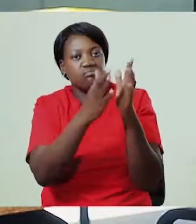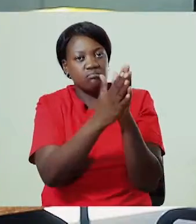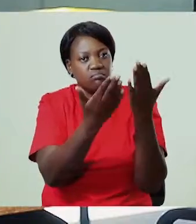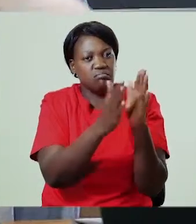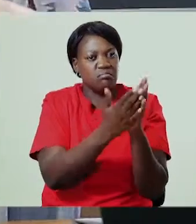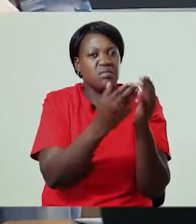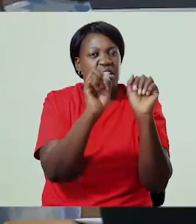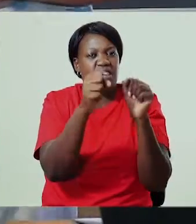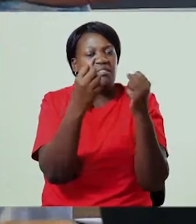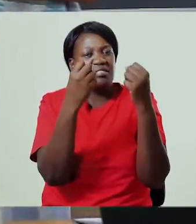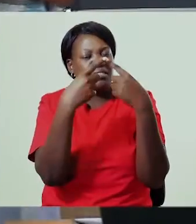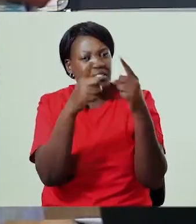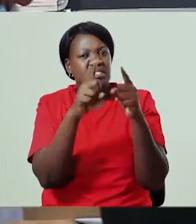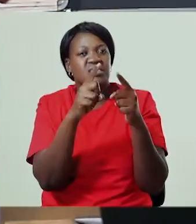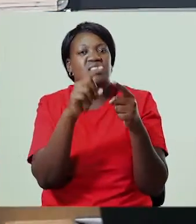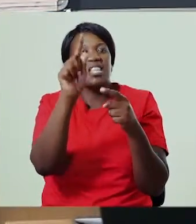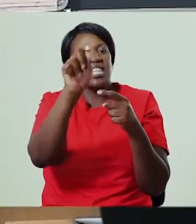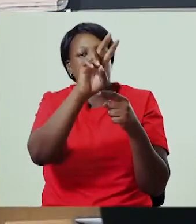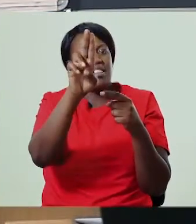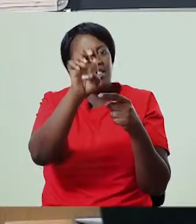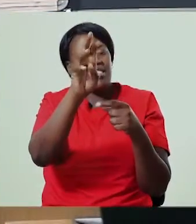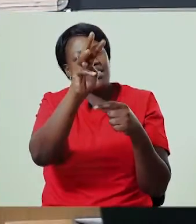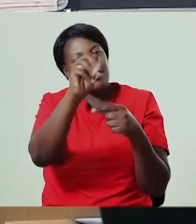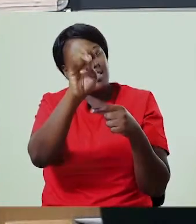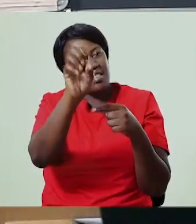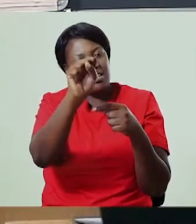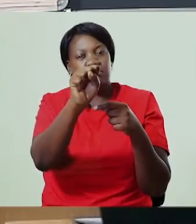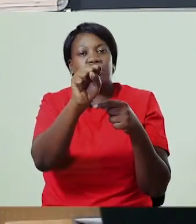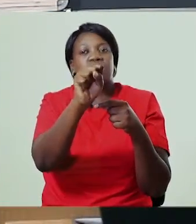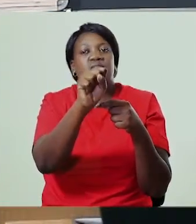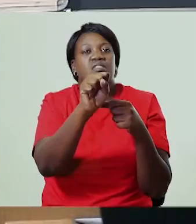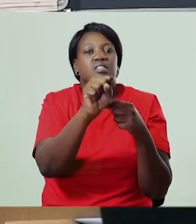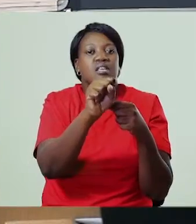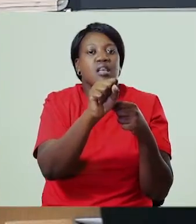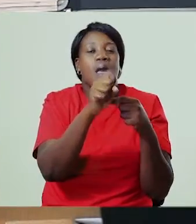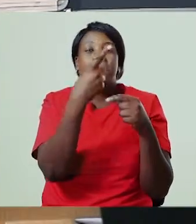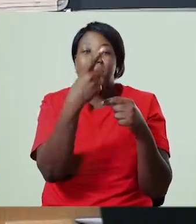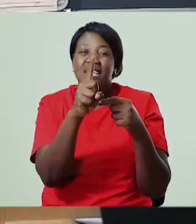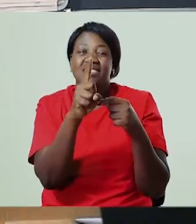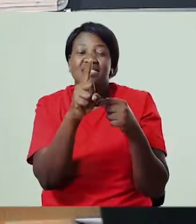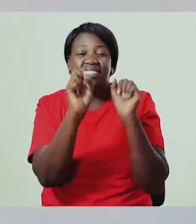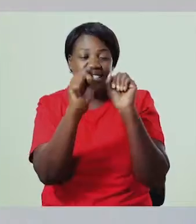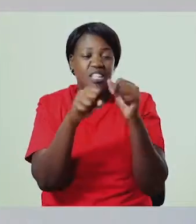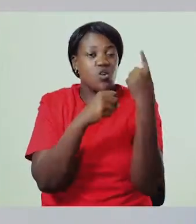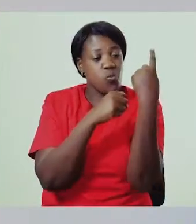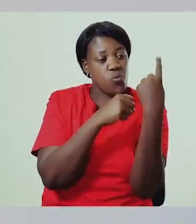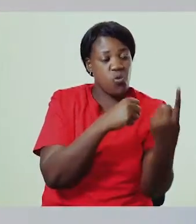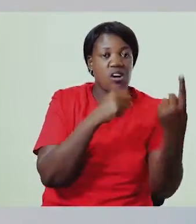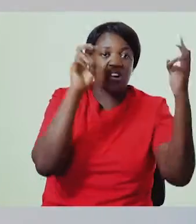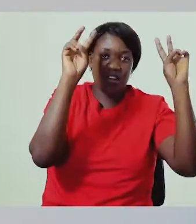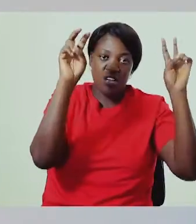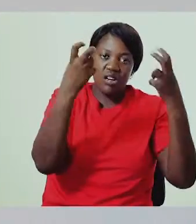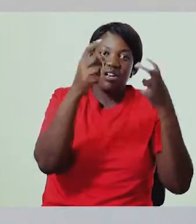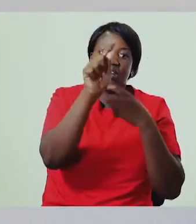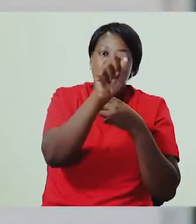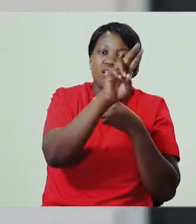many themes? Yes, at times. However, sometimes it can only be one theme. Now, the theme, as